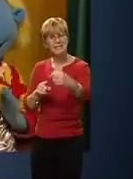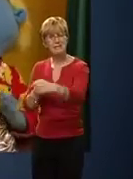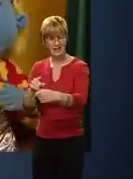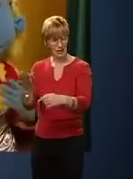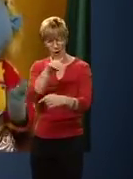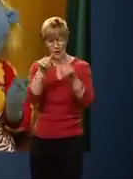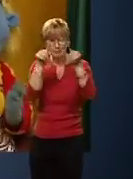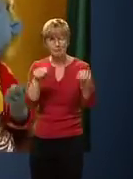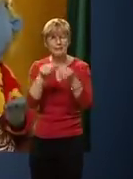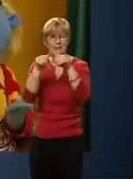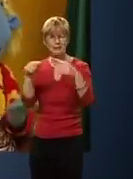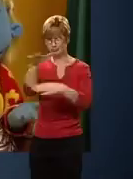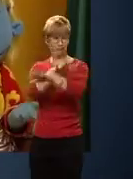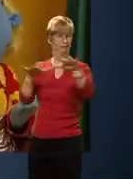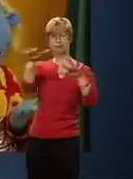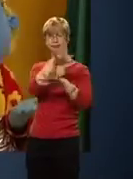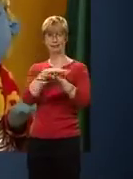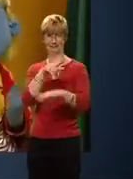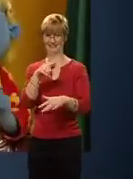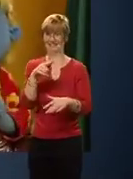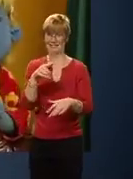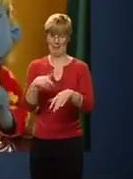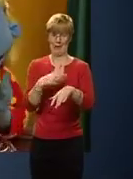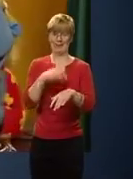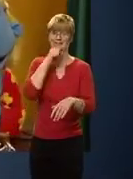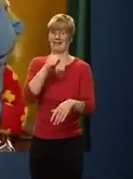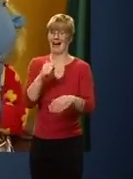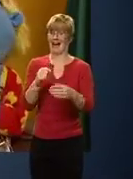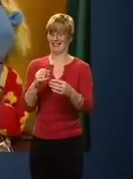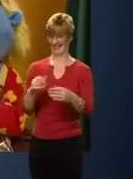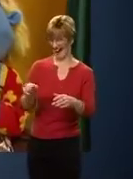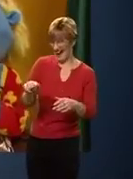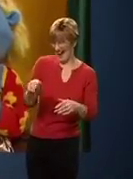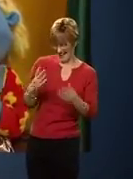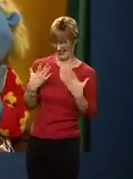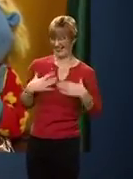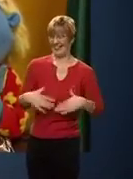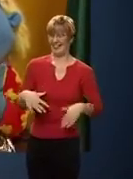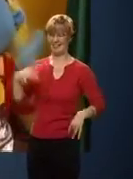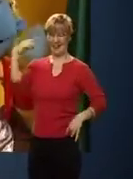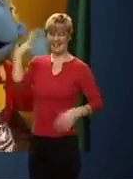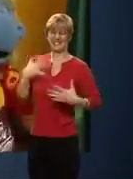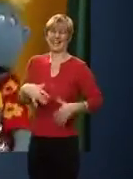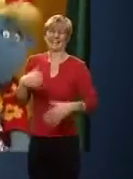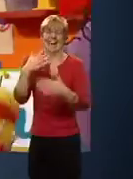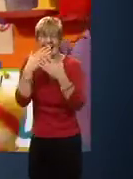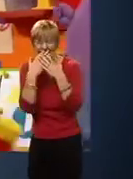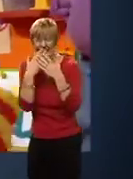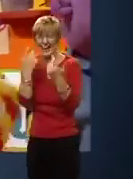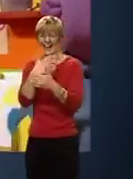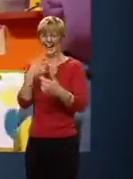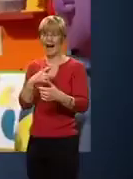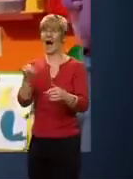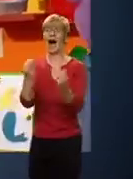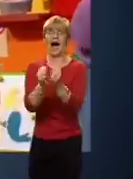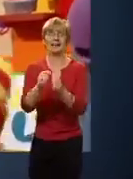Pears. All the pictures got mixed up. There was a policeman wearing a ballet dress. Oh, and